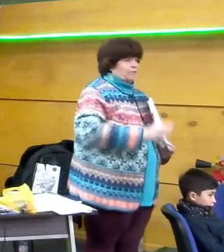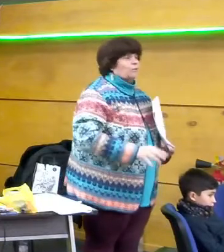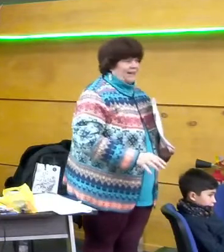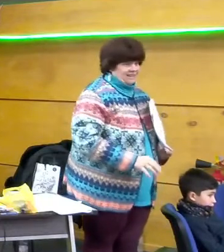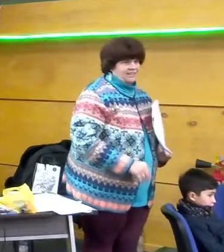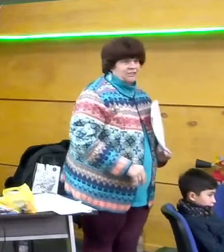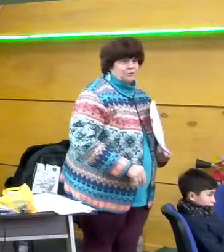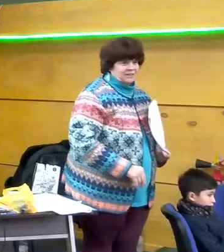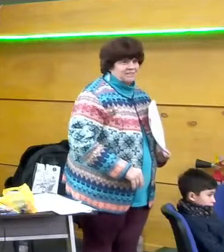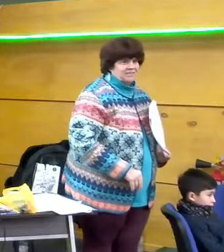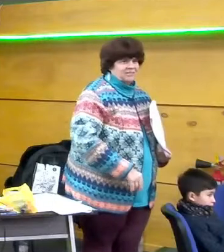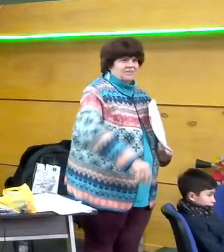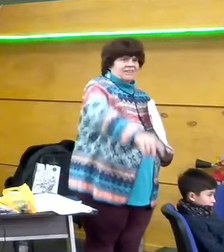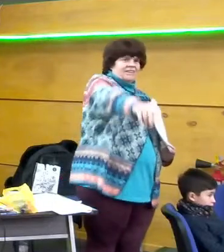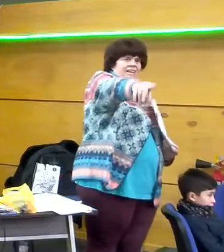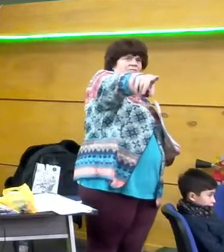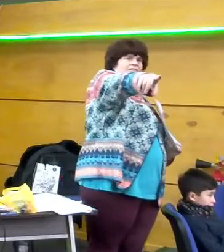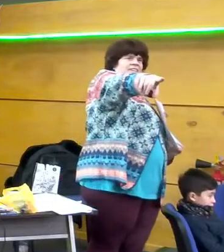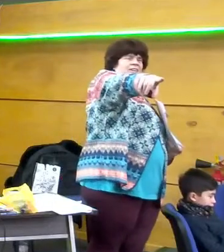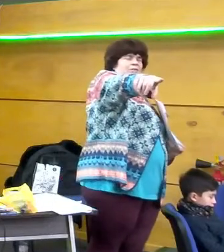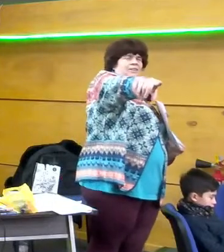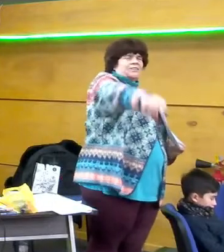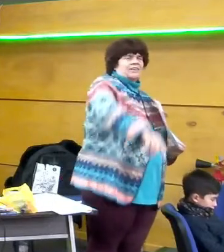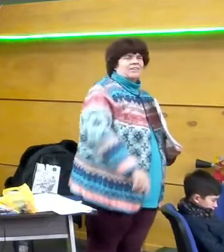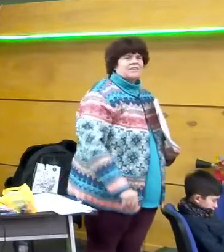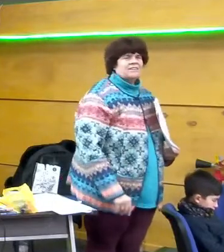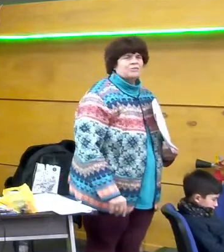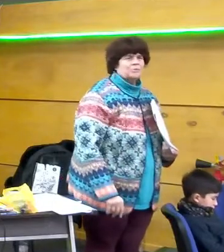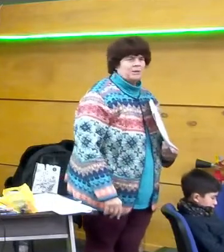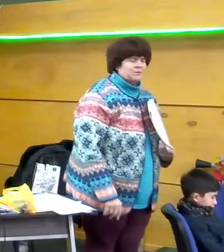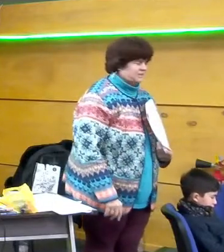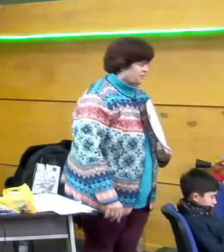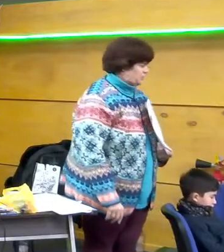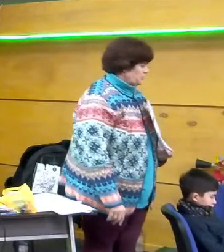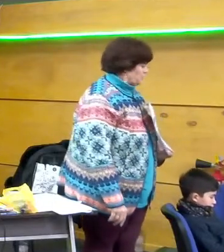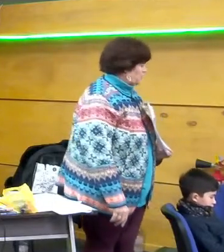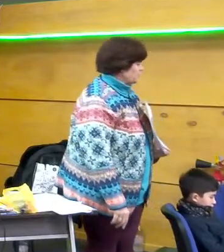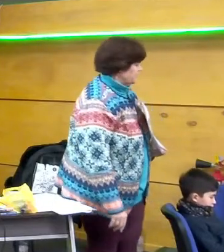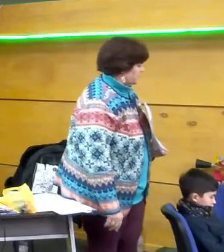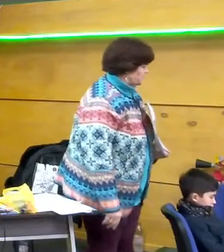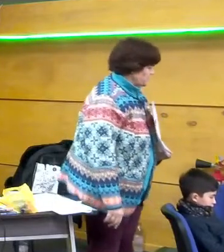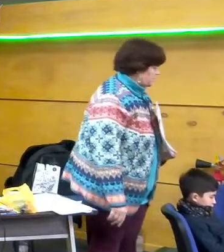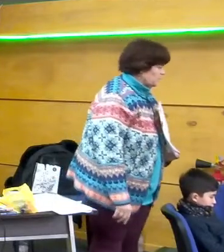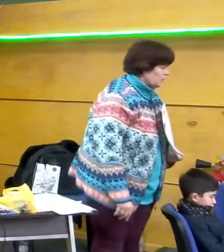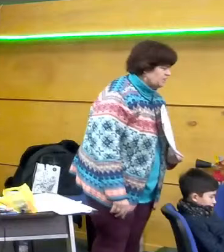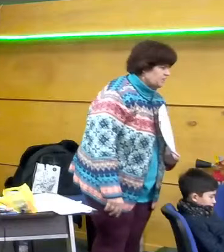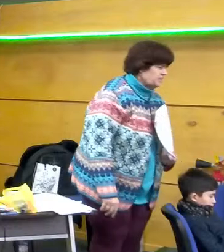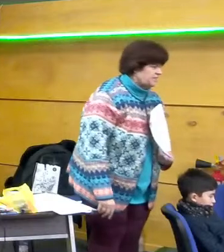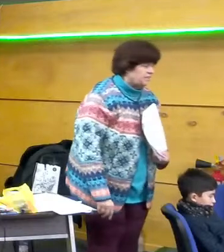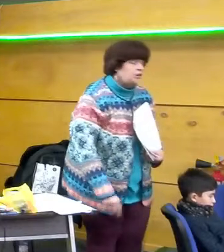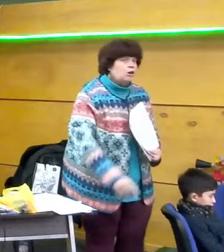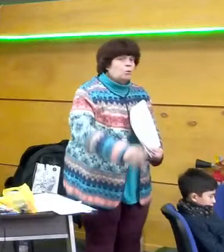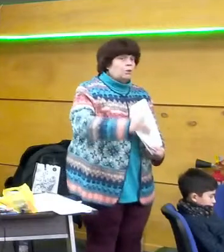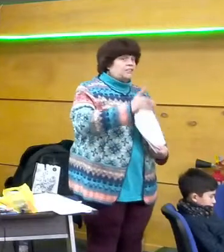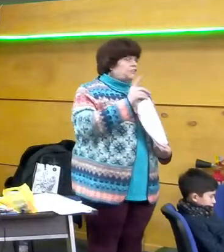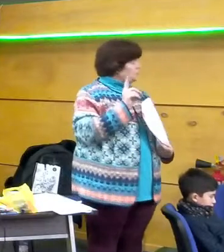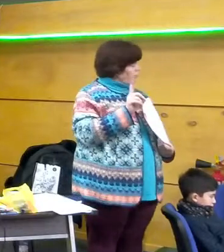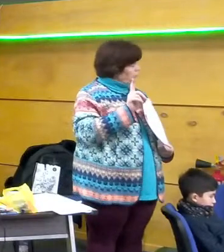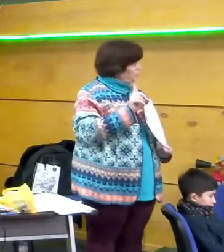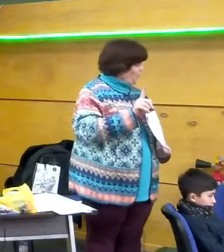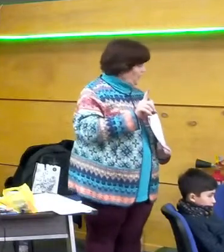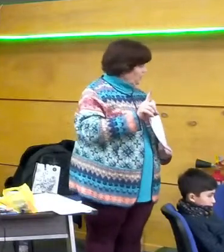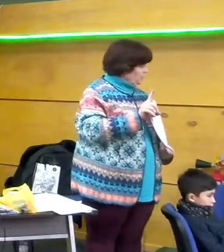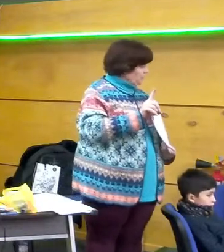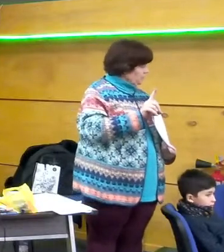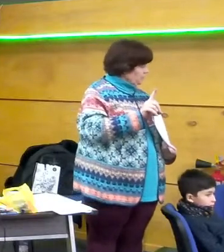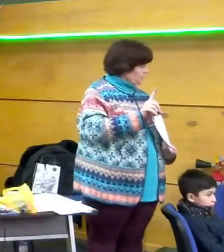of variety to it. So yeah, if you stand over here, then all the kids will be able to see it too, because the kids are going to be watching to see what did she